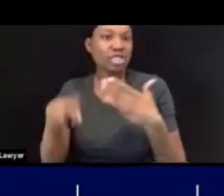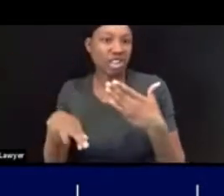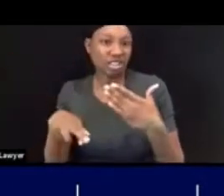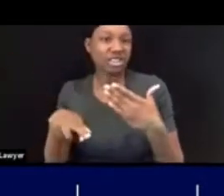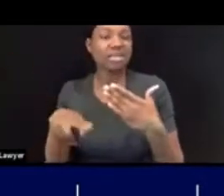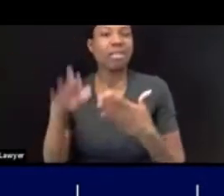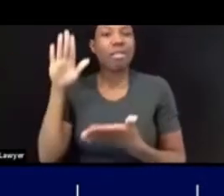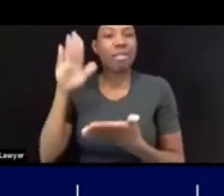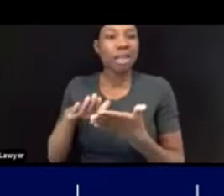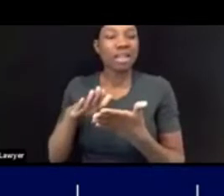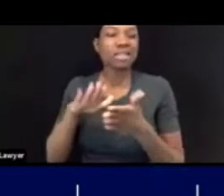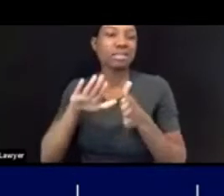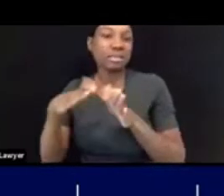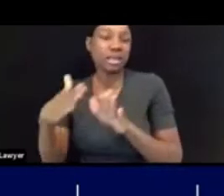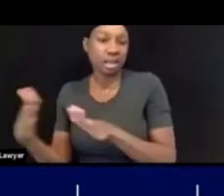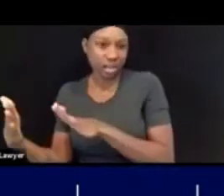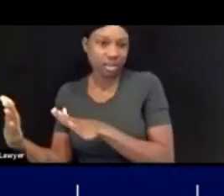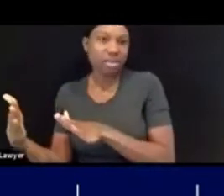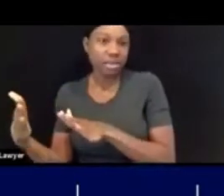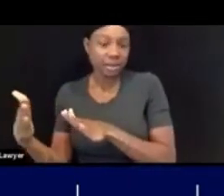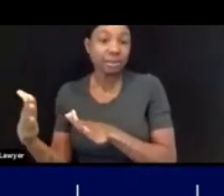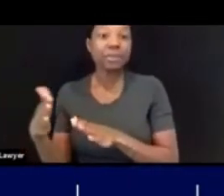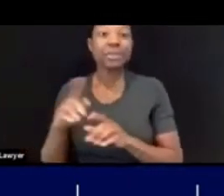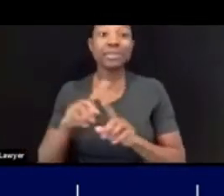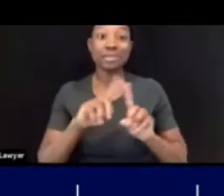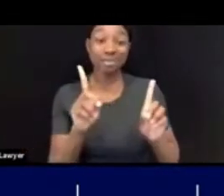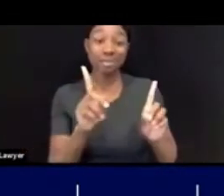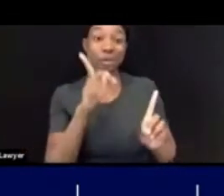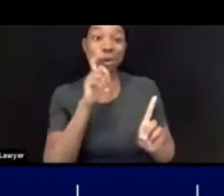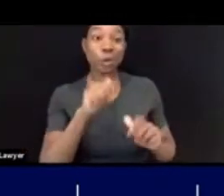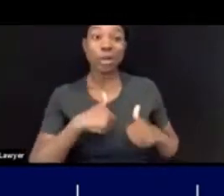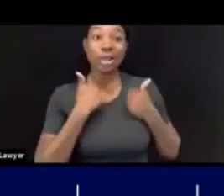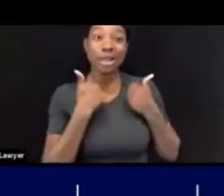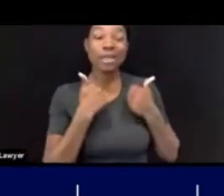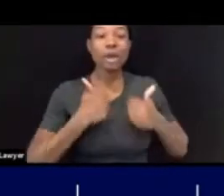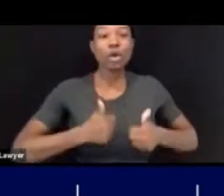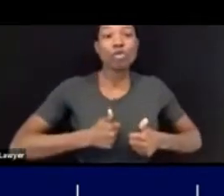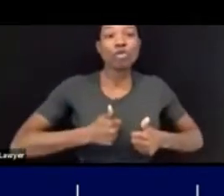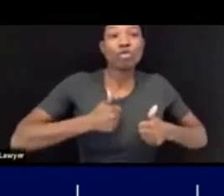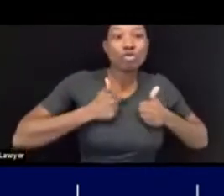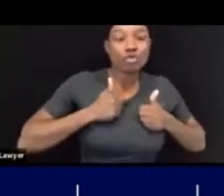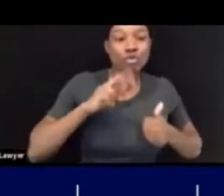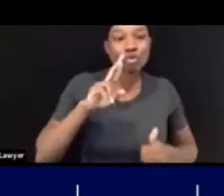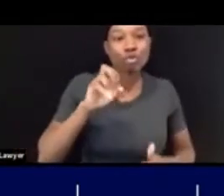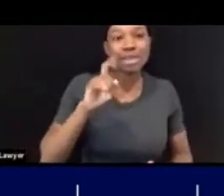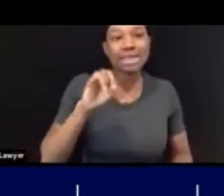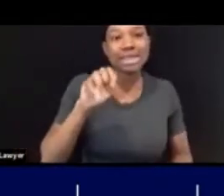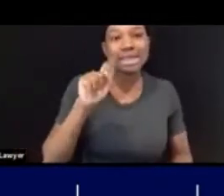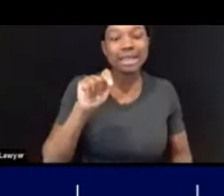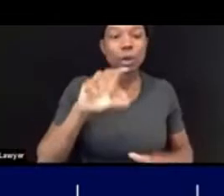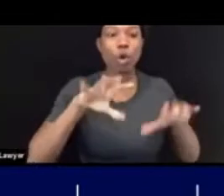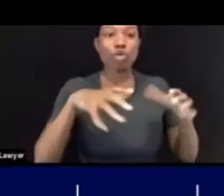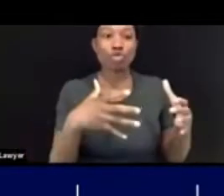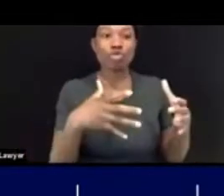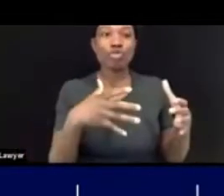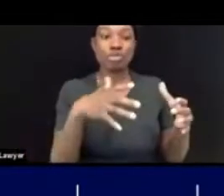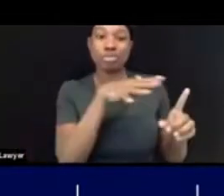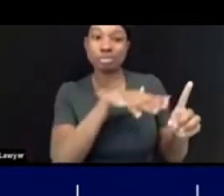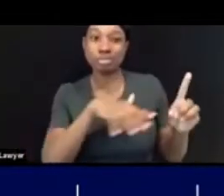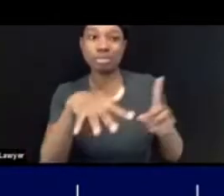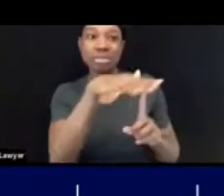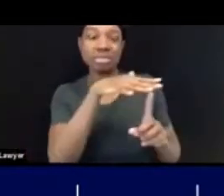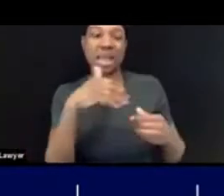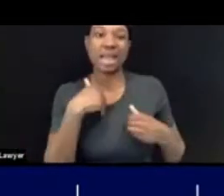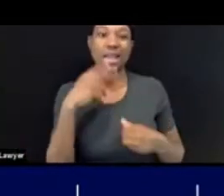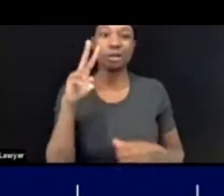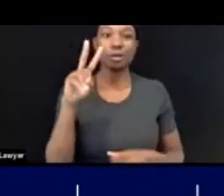living in some type of residential congregate setting had the 2.5 times higher case